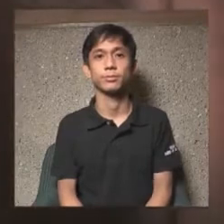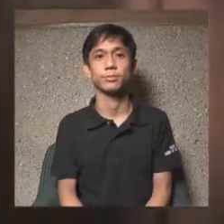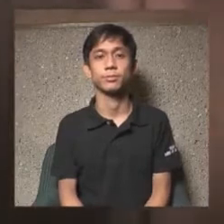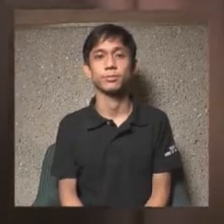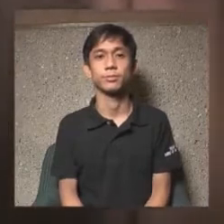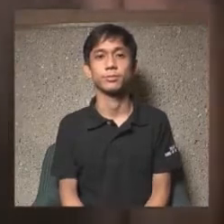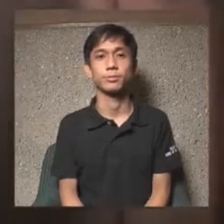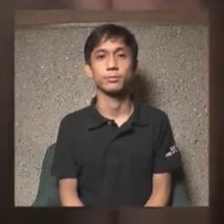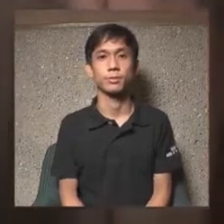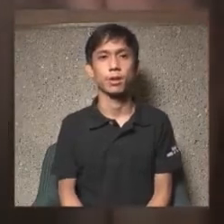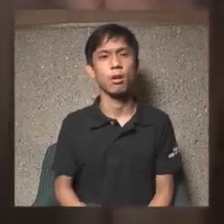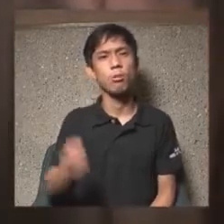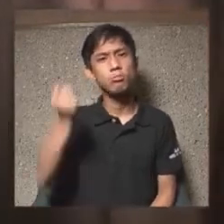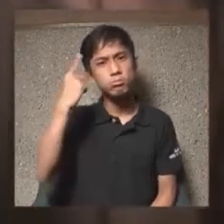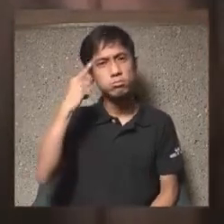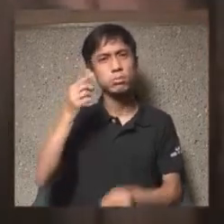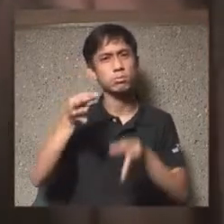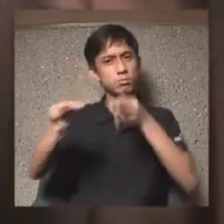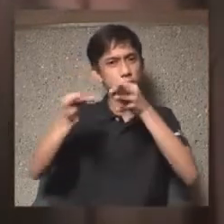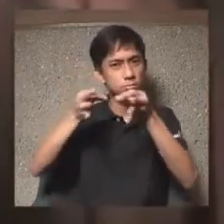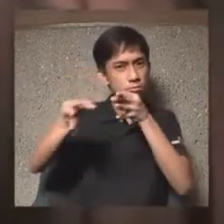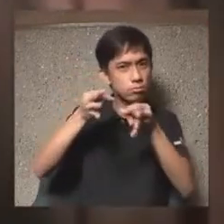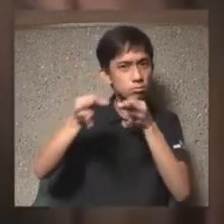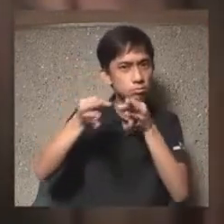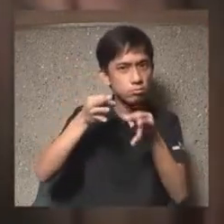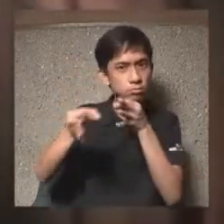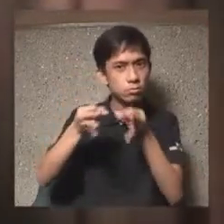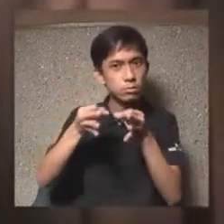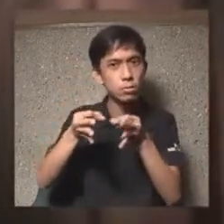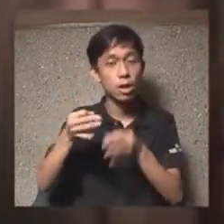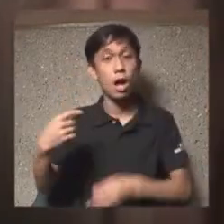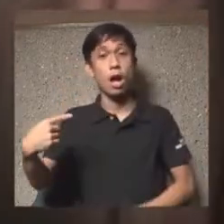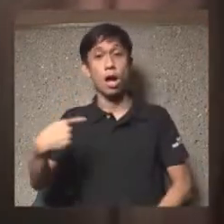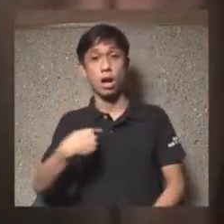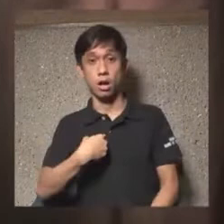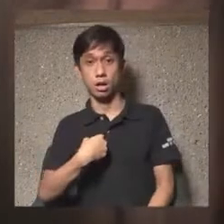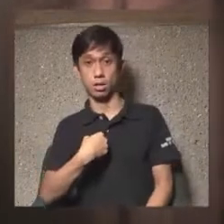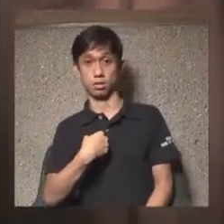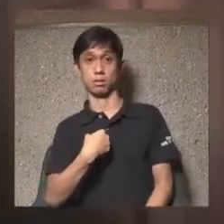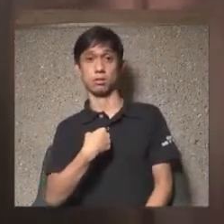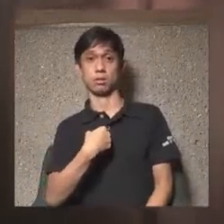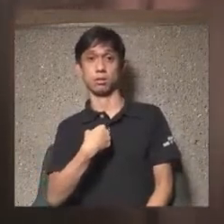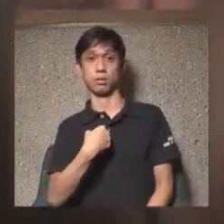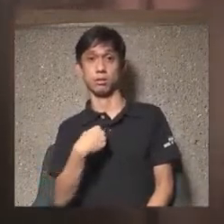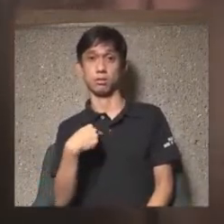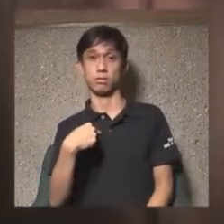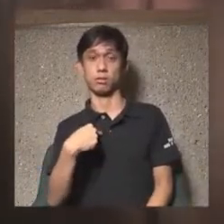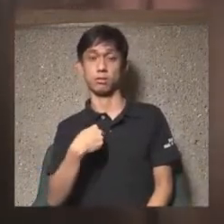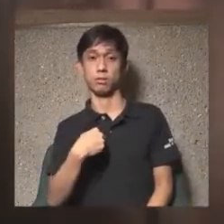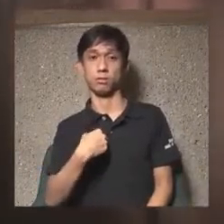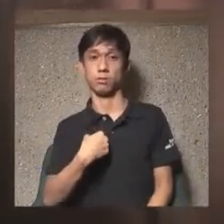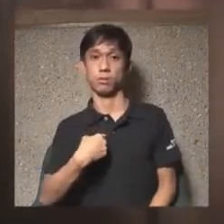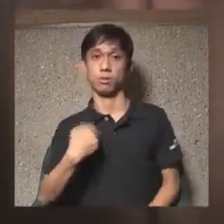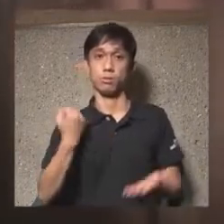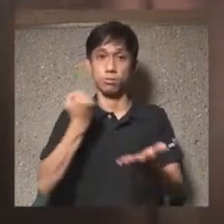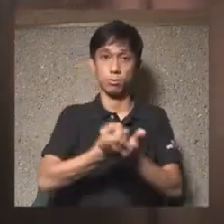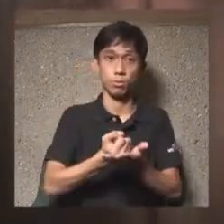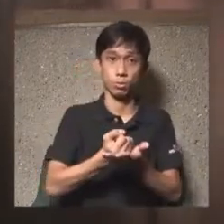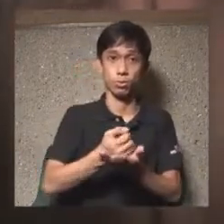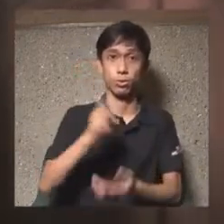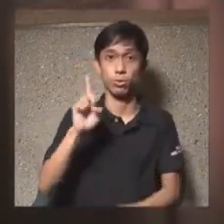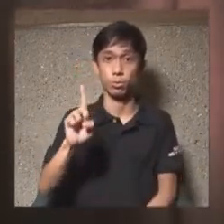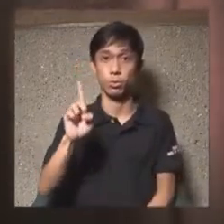so I grew up in the 90s. And you'll know our age already, because during that